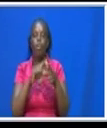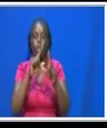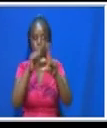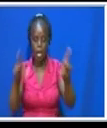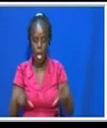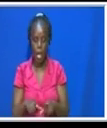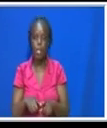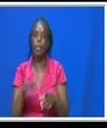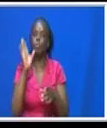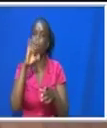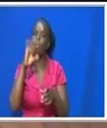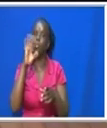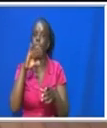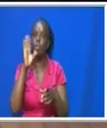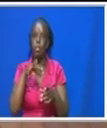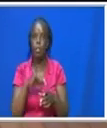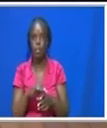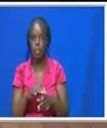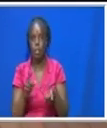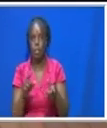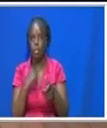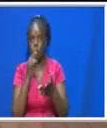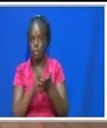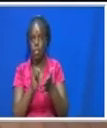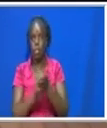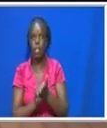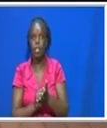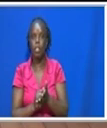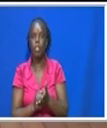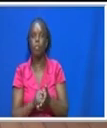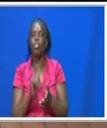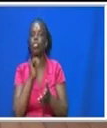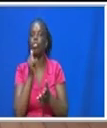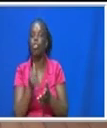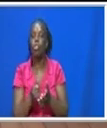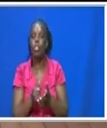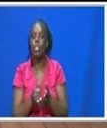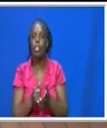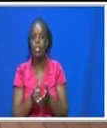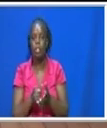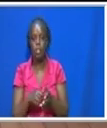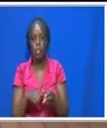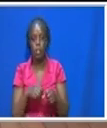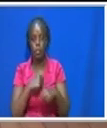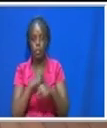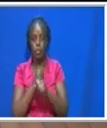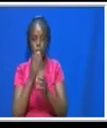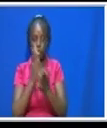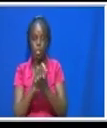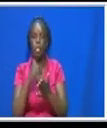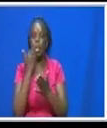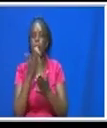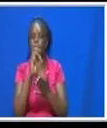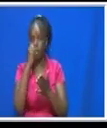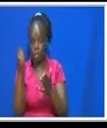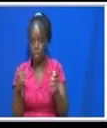land pollution. Now, we have said that we should not do what? we should make sure that the answer is written in